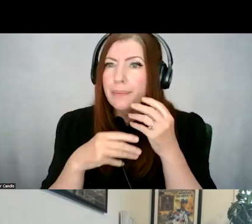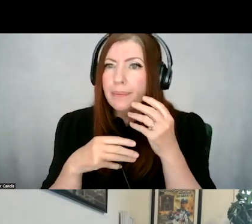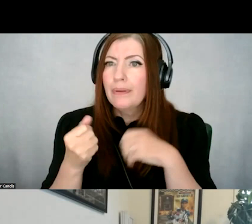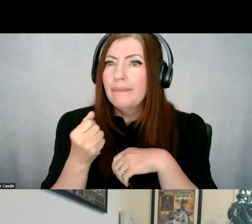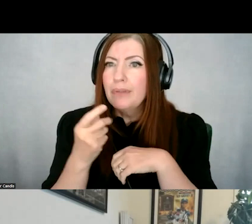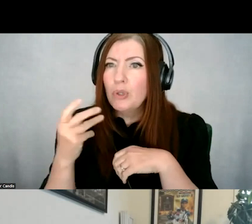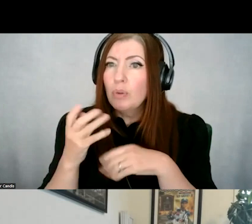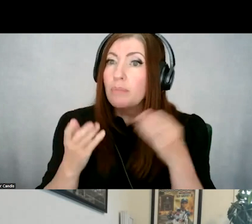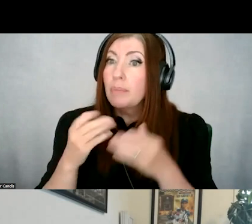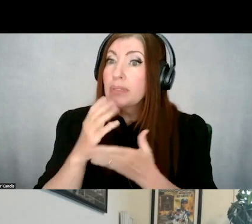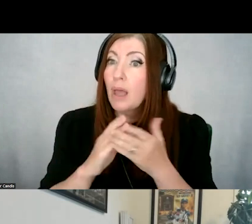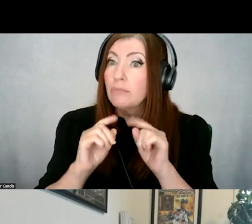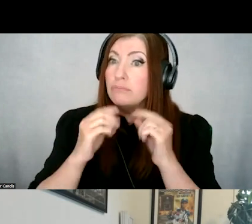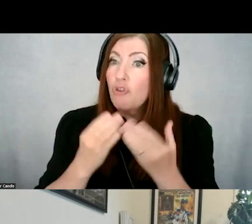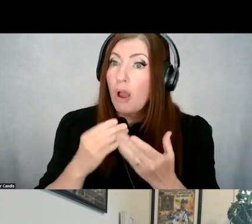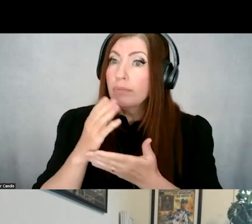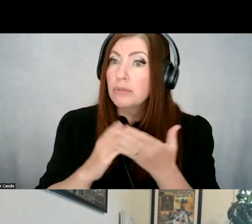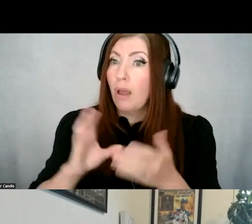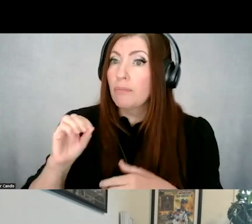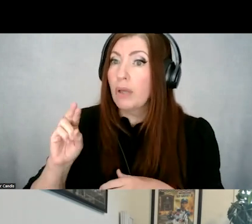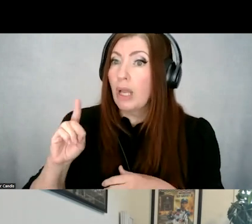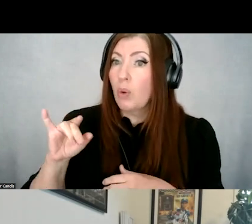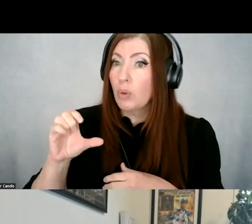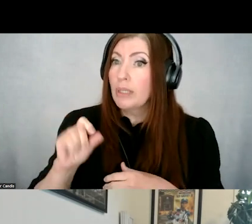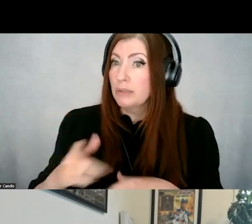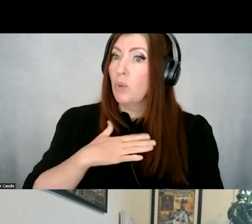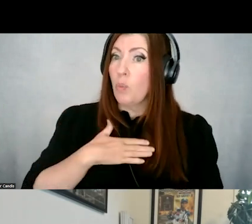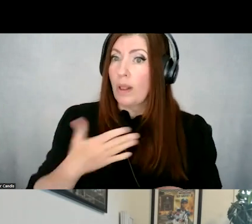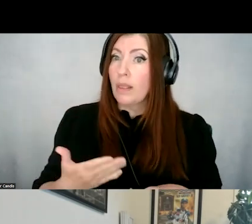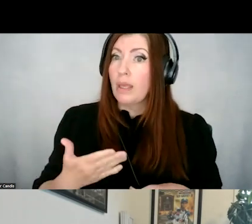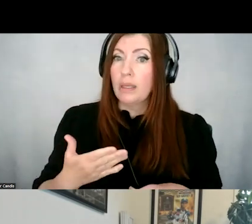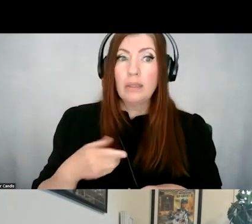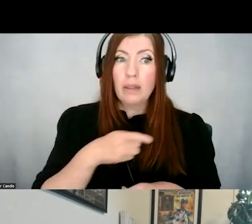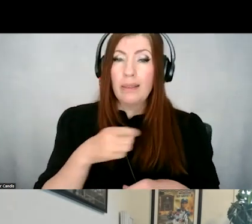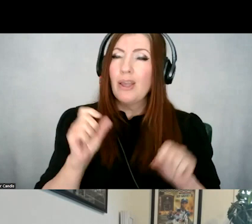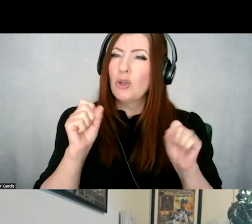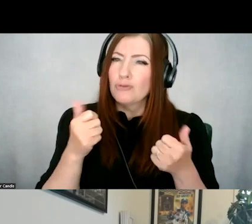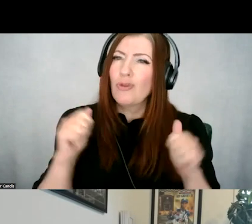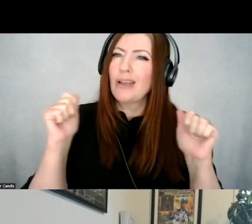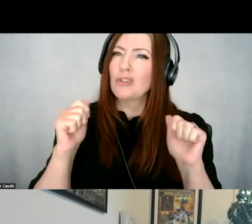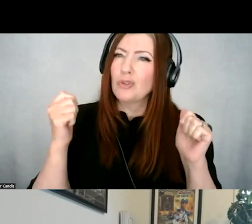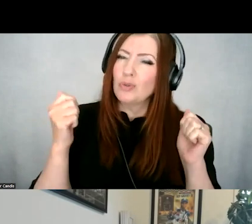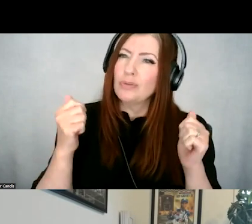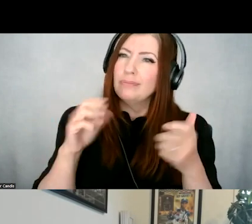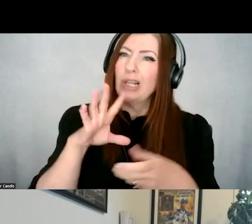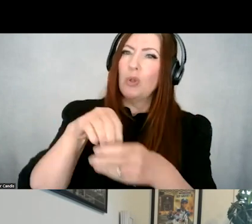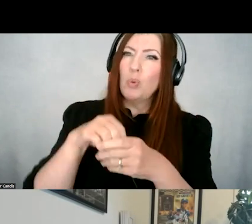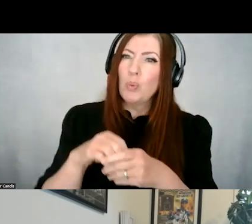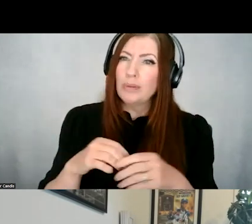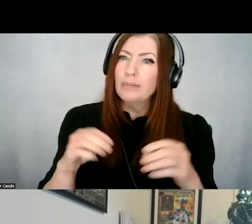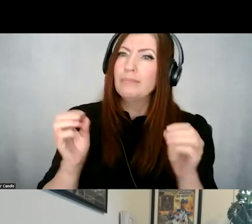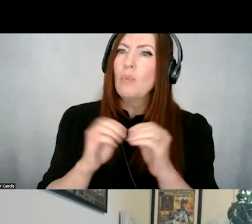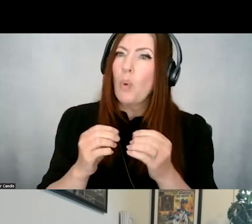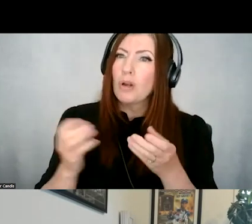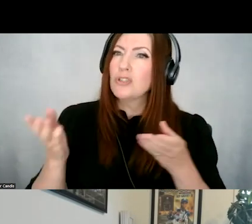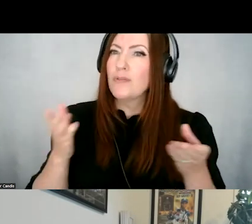some tribes and some counties would be willing to try to open up more services